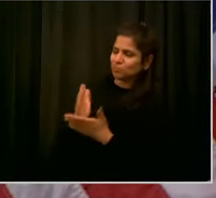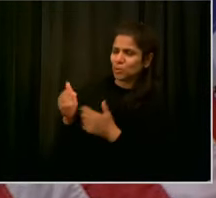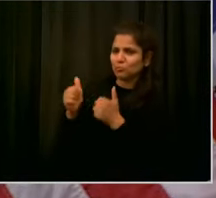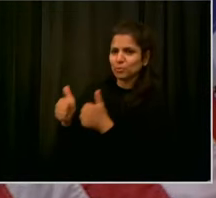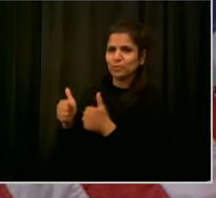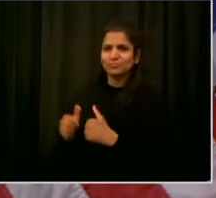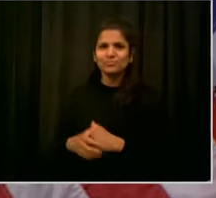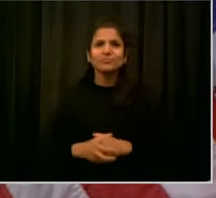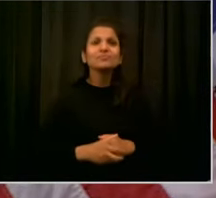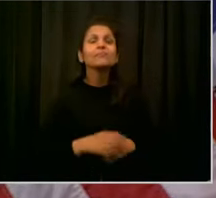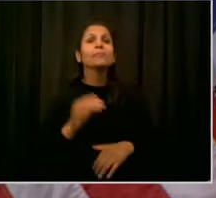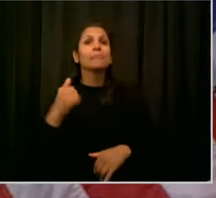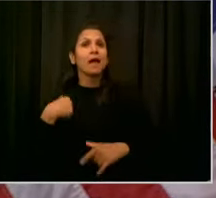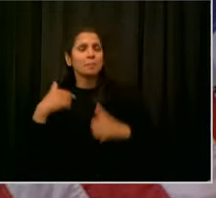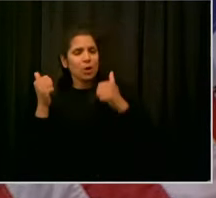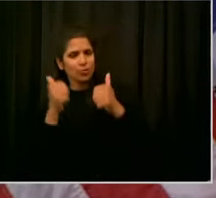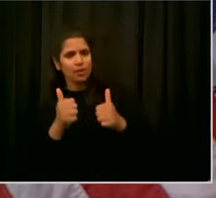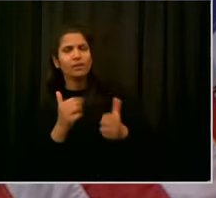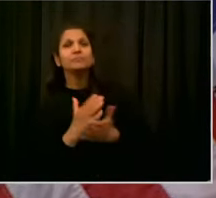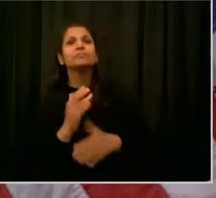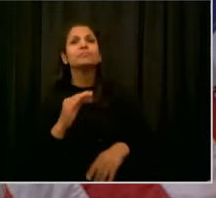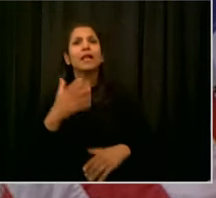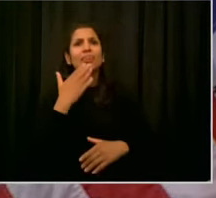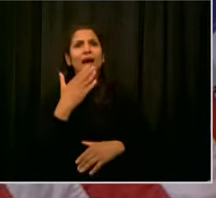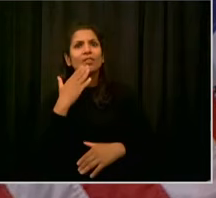on with us last night. Much appreciated.